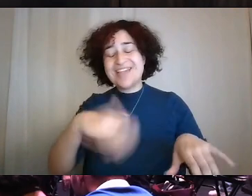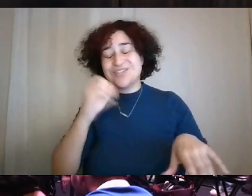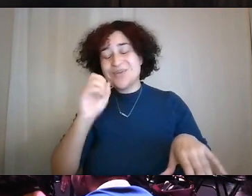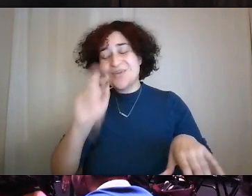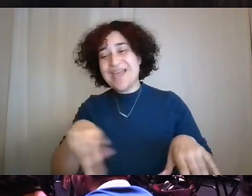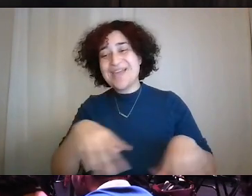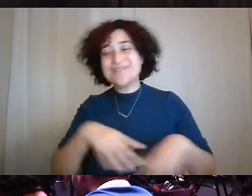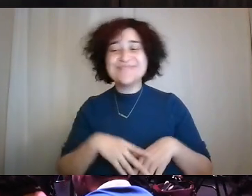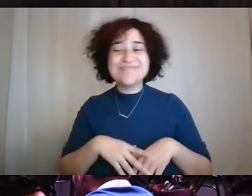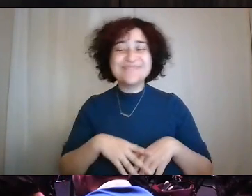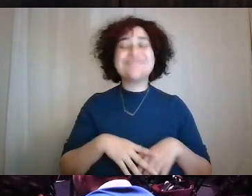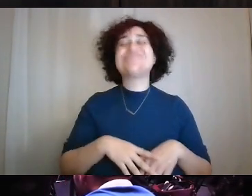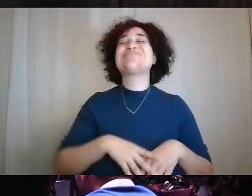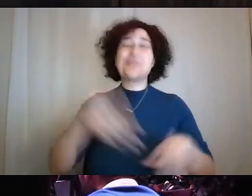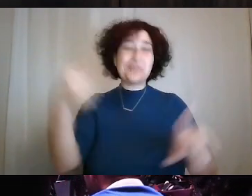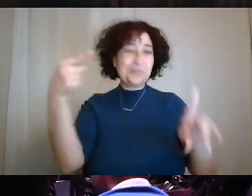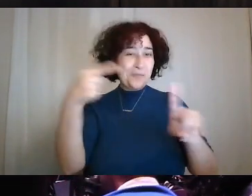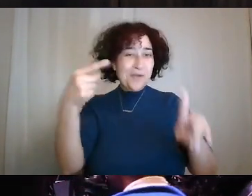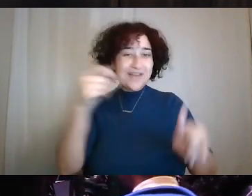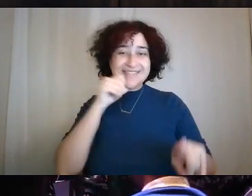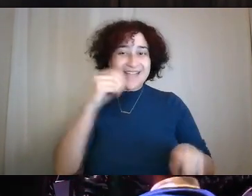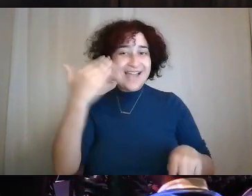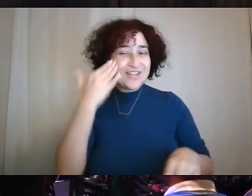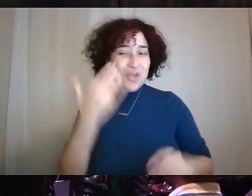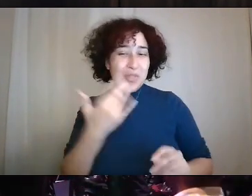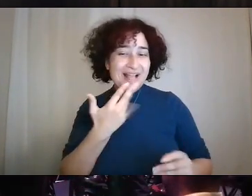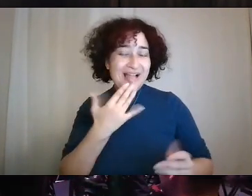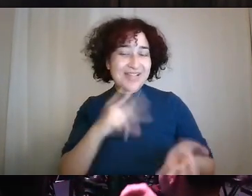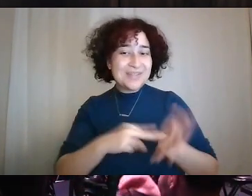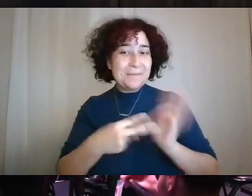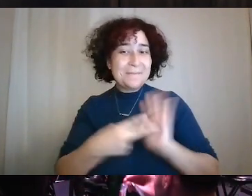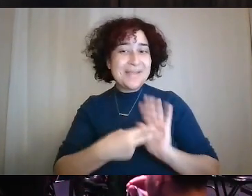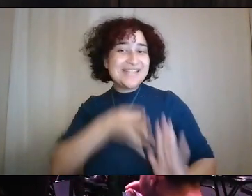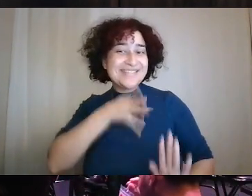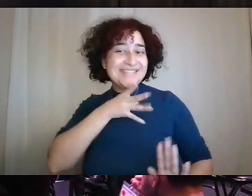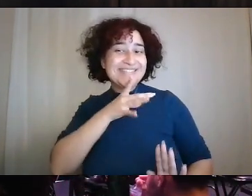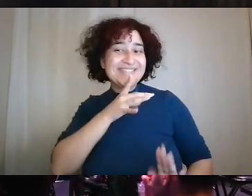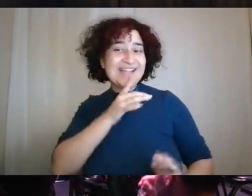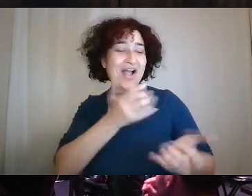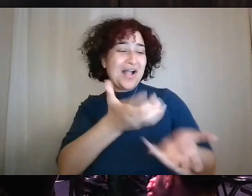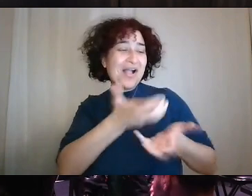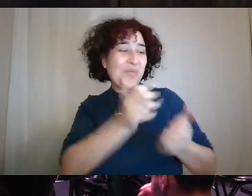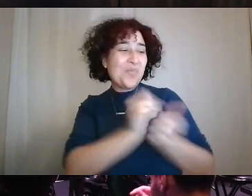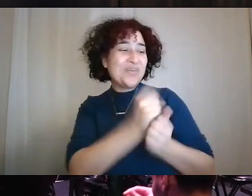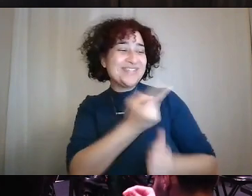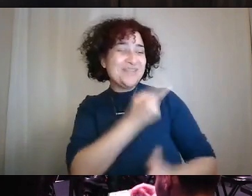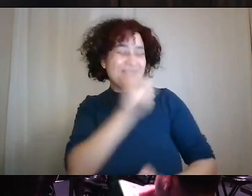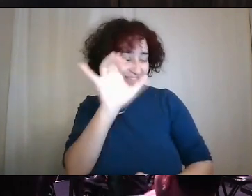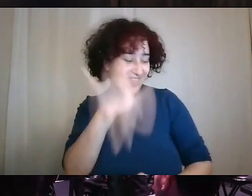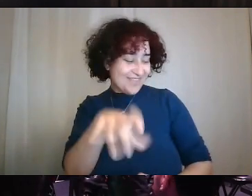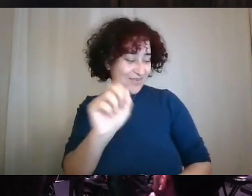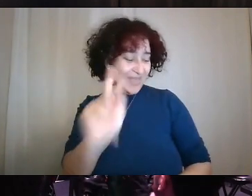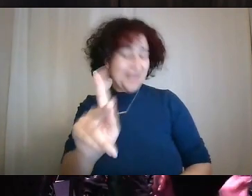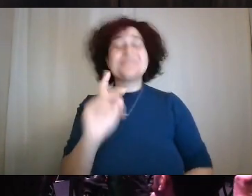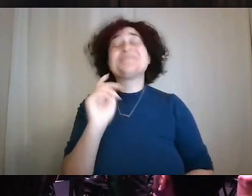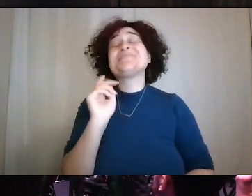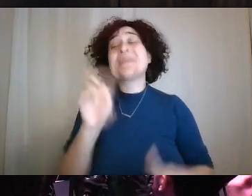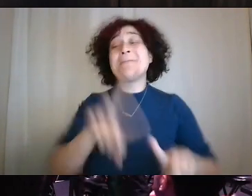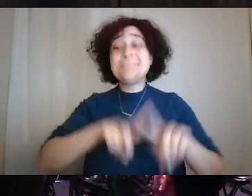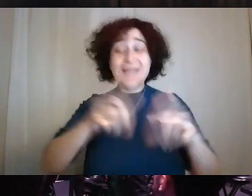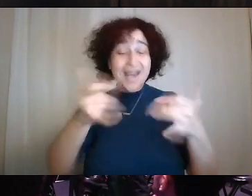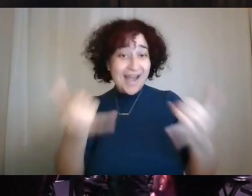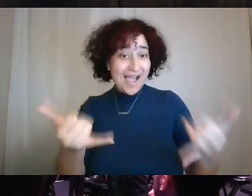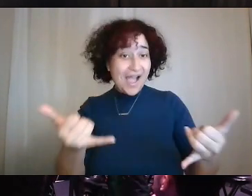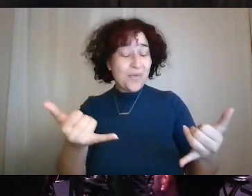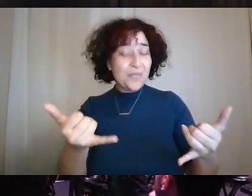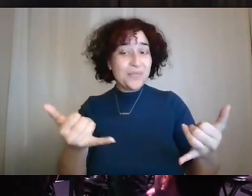is not to know what the colors are, it's to talk to somebody. So that's okay. All right. But now we're going to